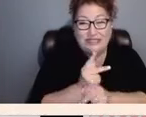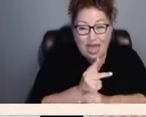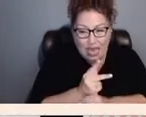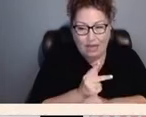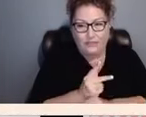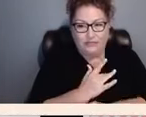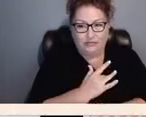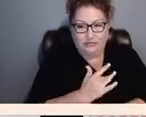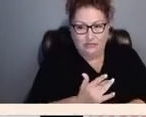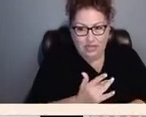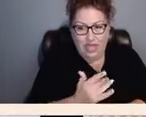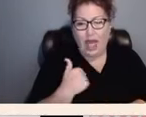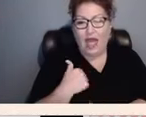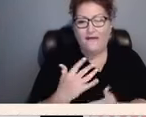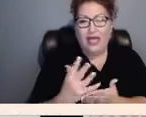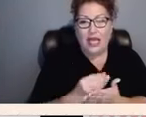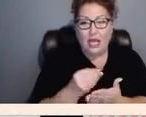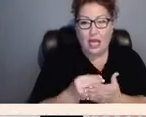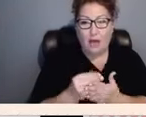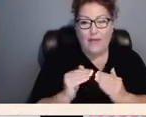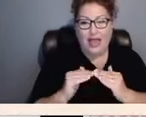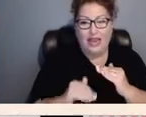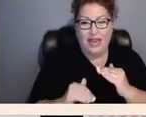income less than $35,000.